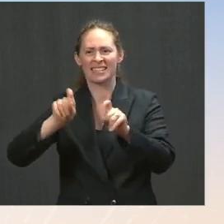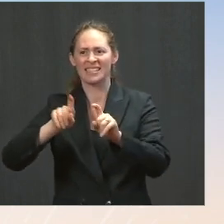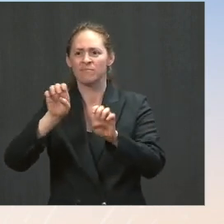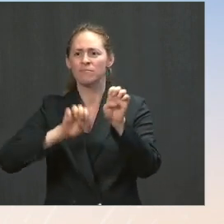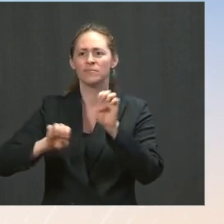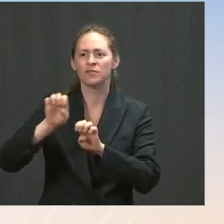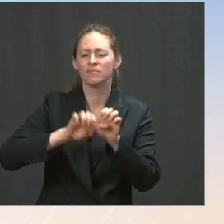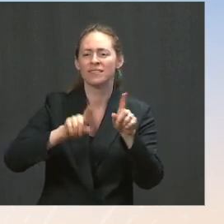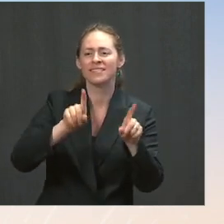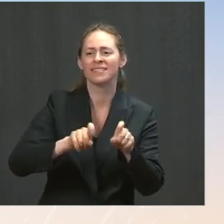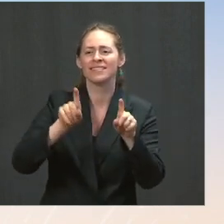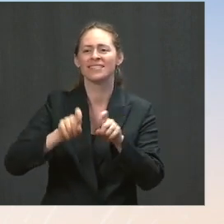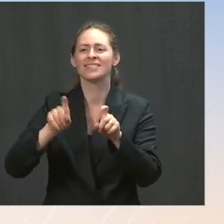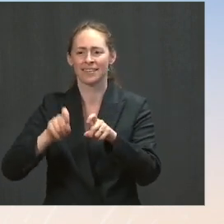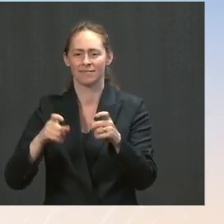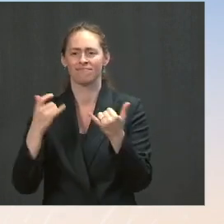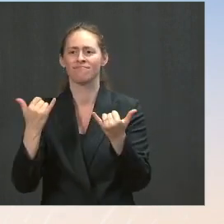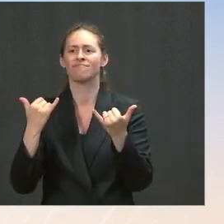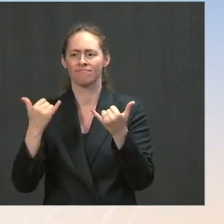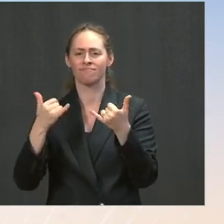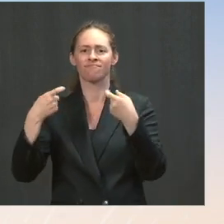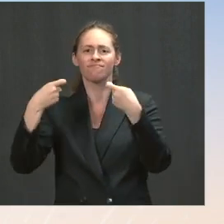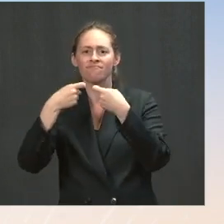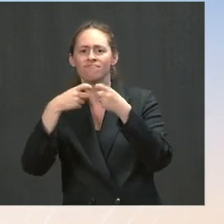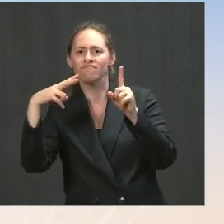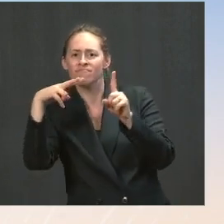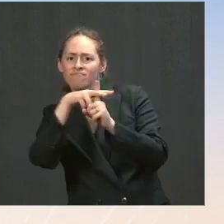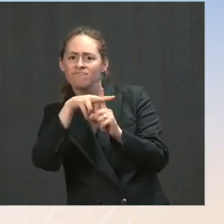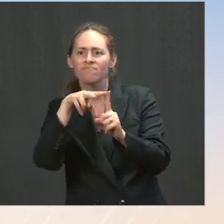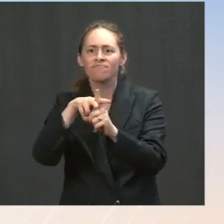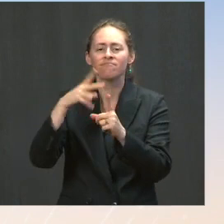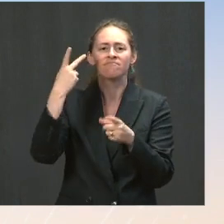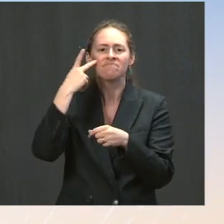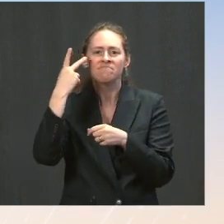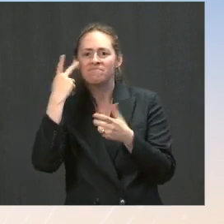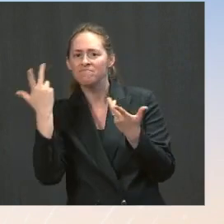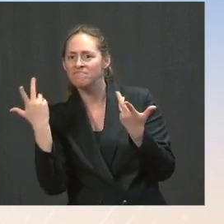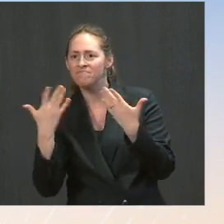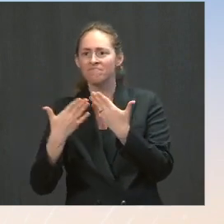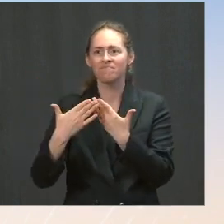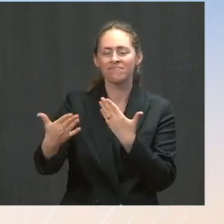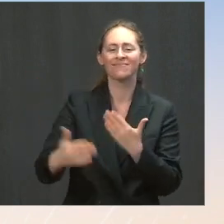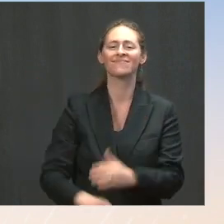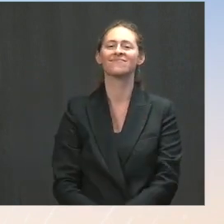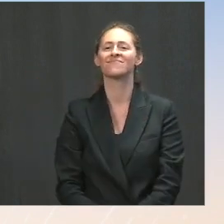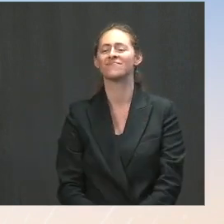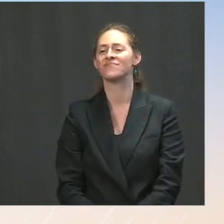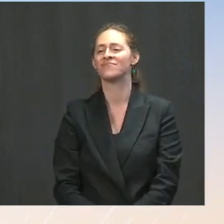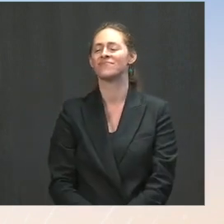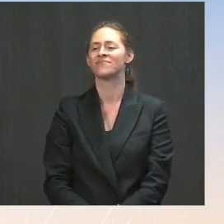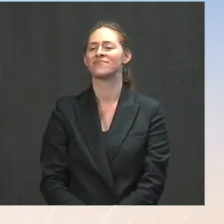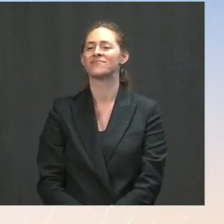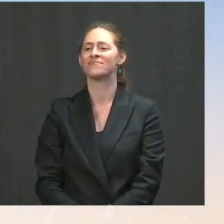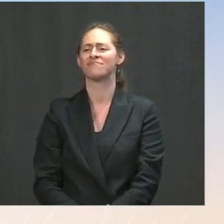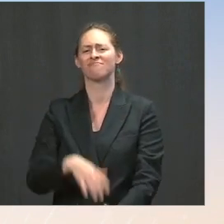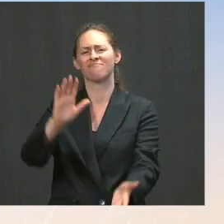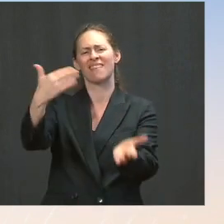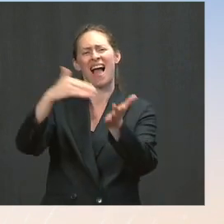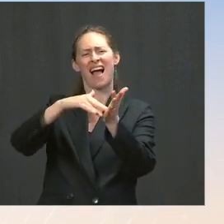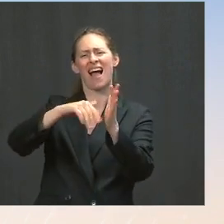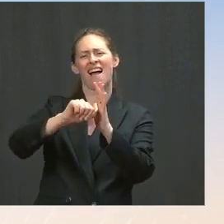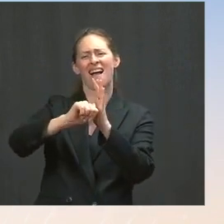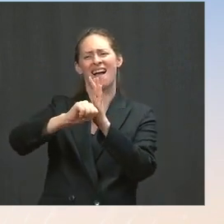and North Carolina, and this is all a part of his effort to lift up and talk about his Buy American agenda as well as the